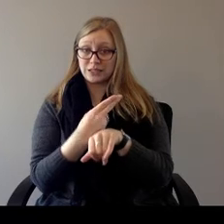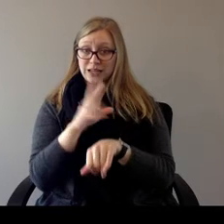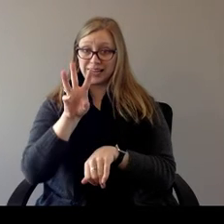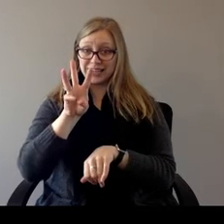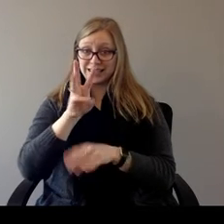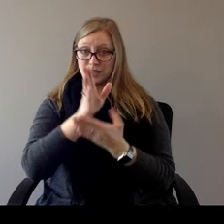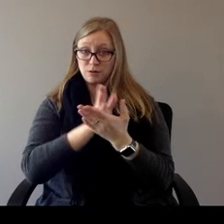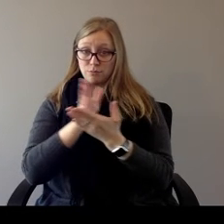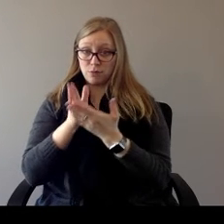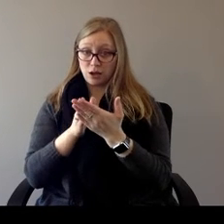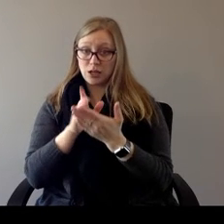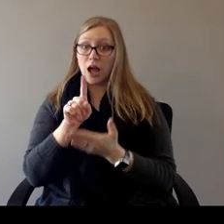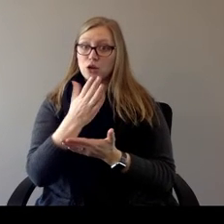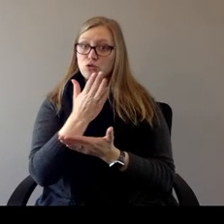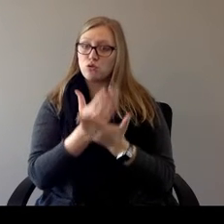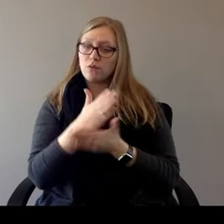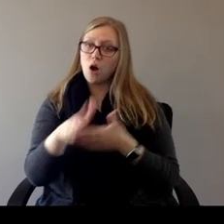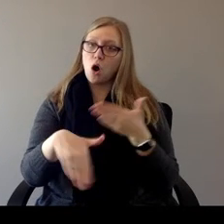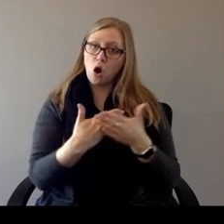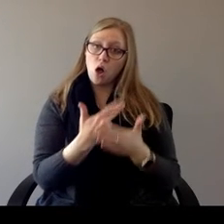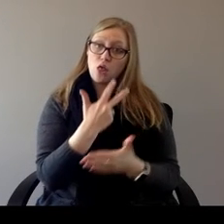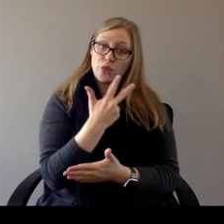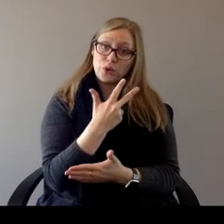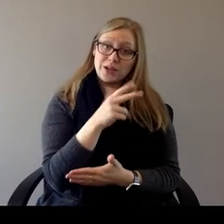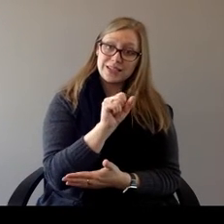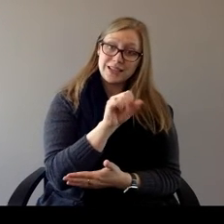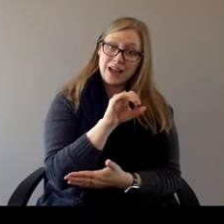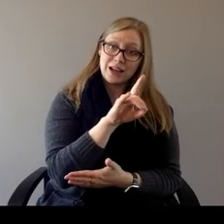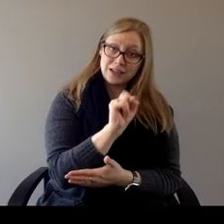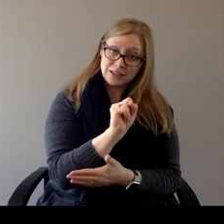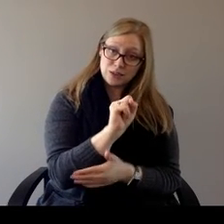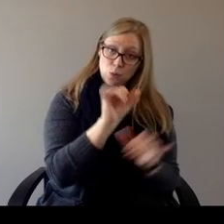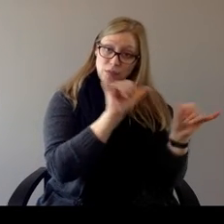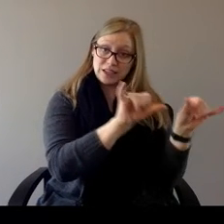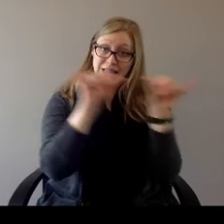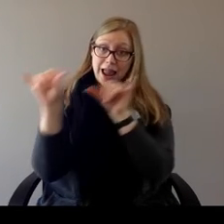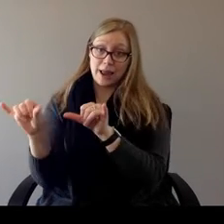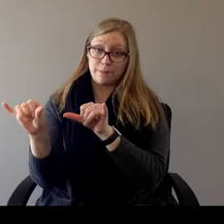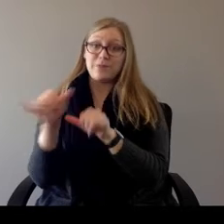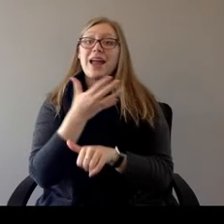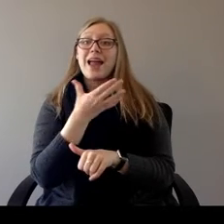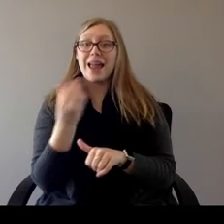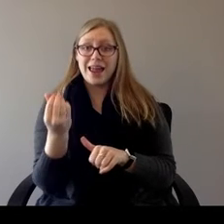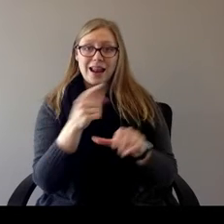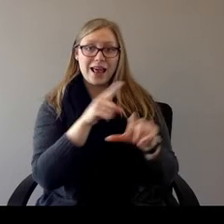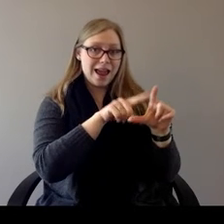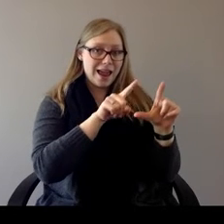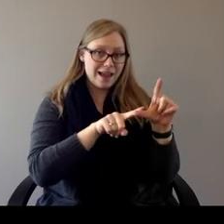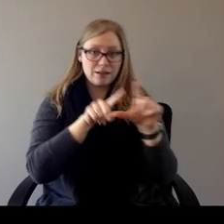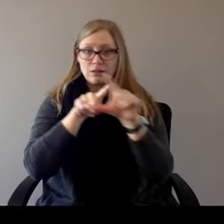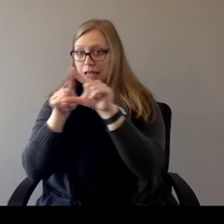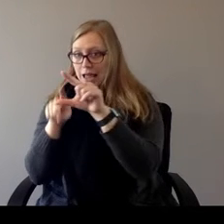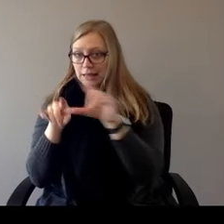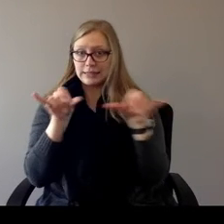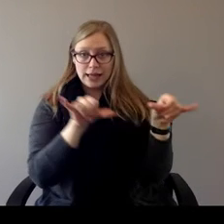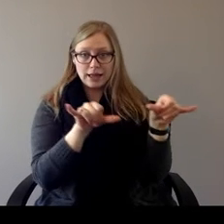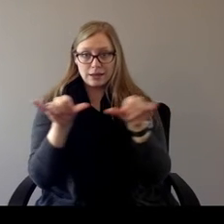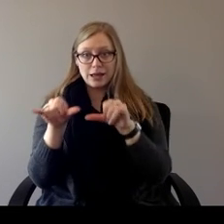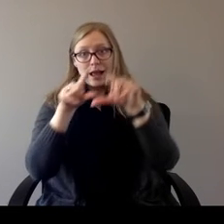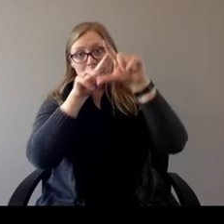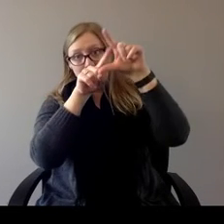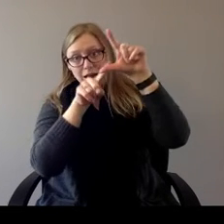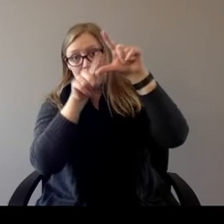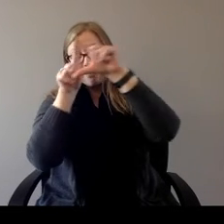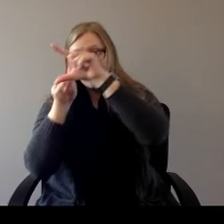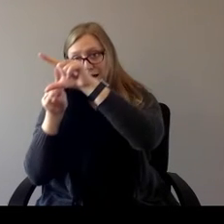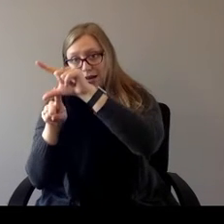triangle were congruent to all 3 sides in the second triangle, and that the corresponding angles in the first triangle were